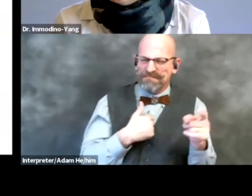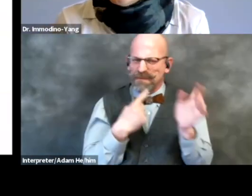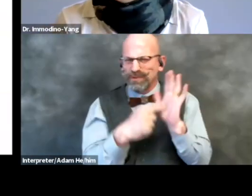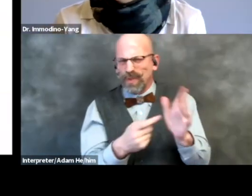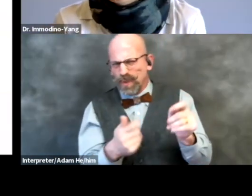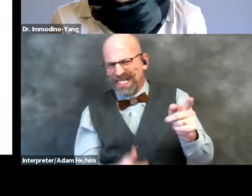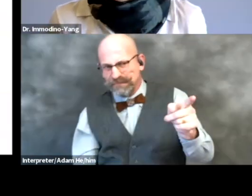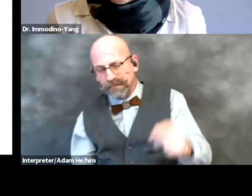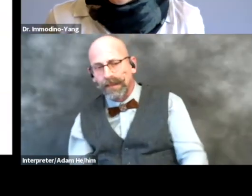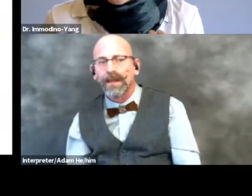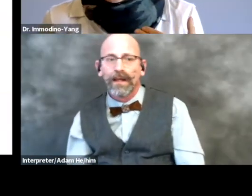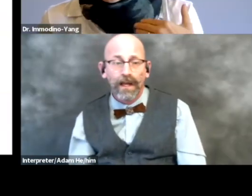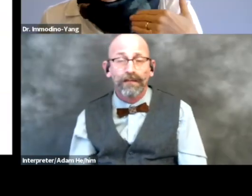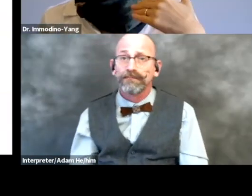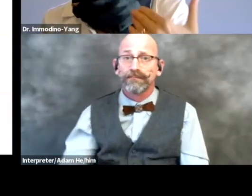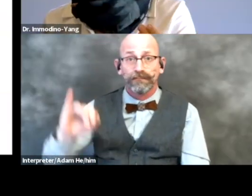IQ